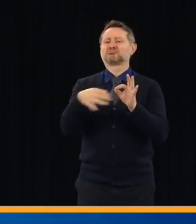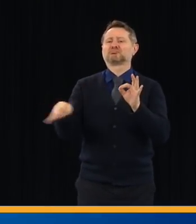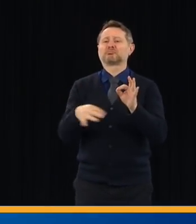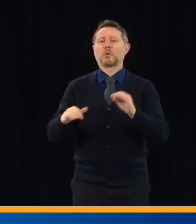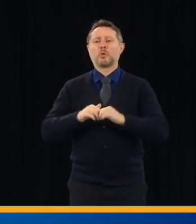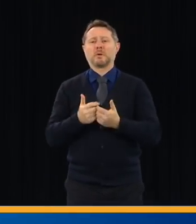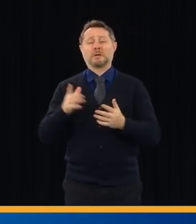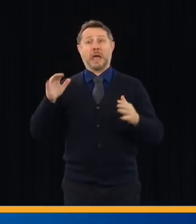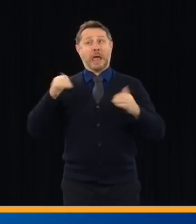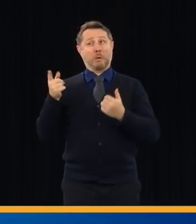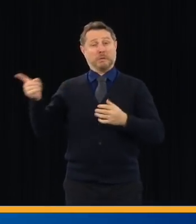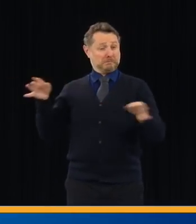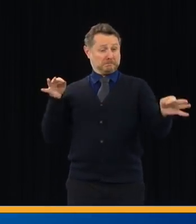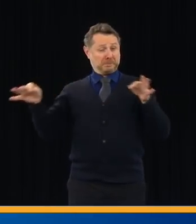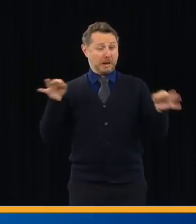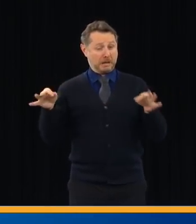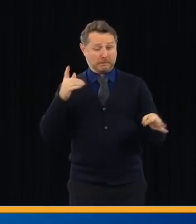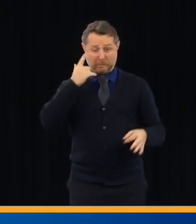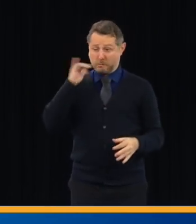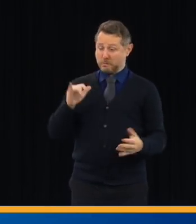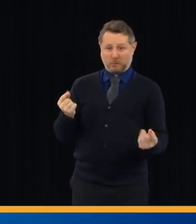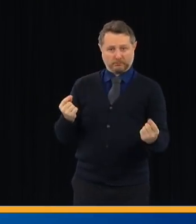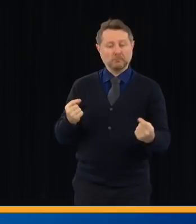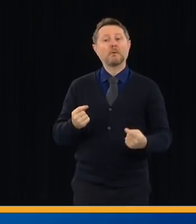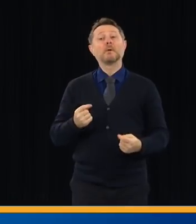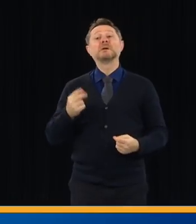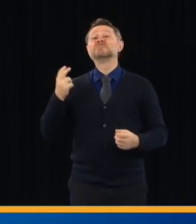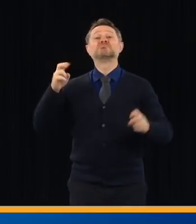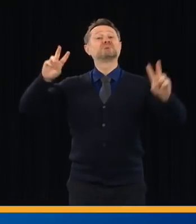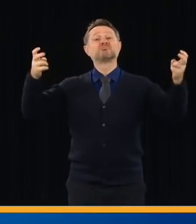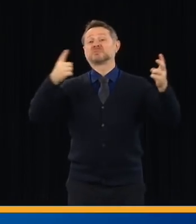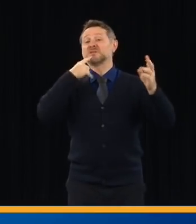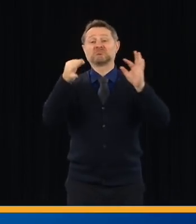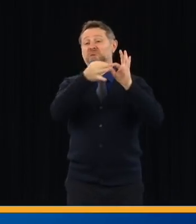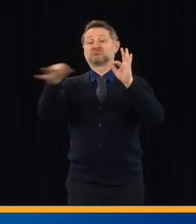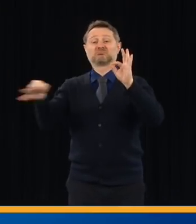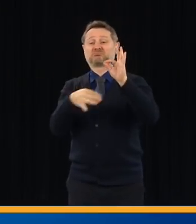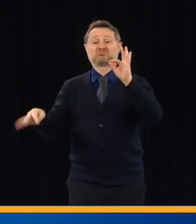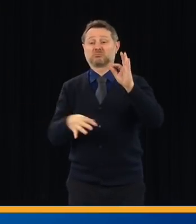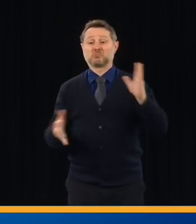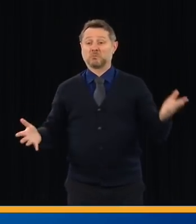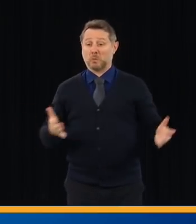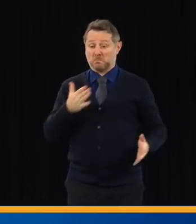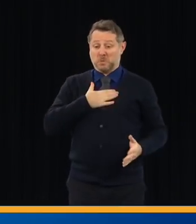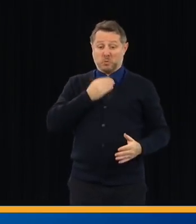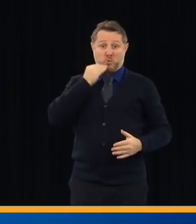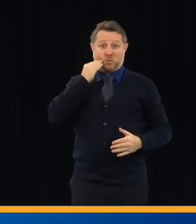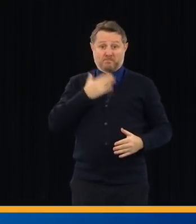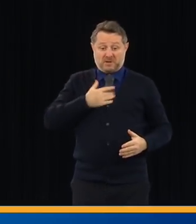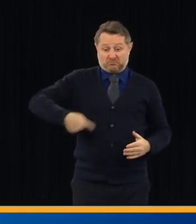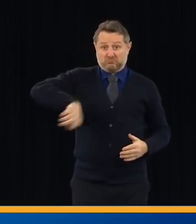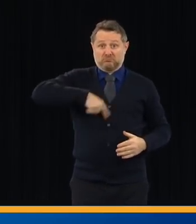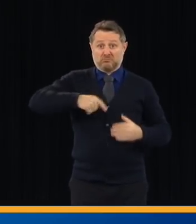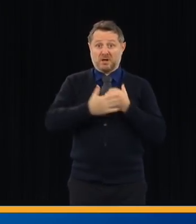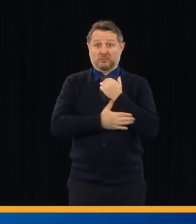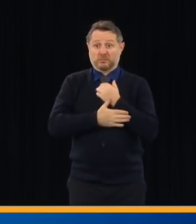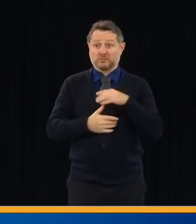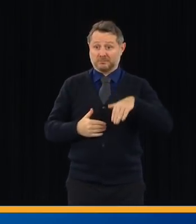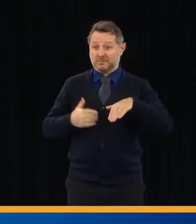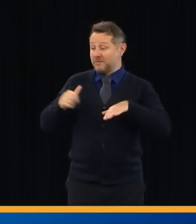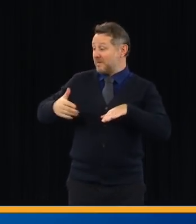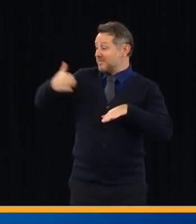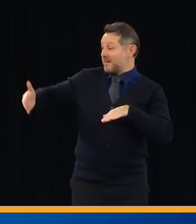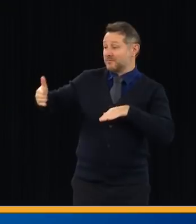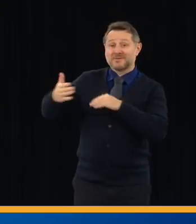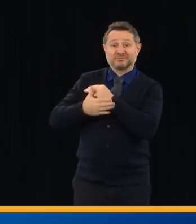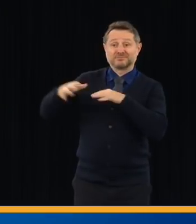that? Suppose my neighbor's home catches fire, and I have a length of garden hose 400 or